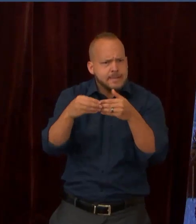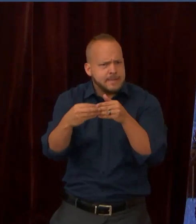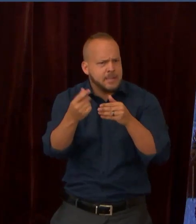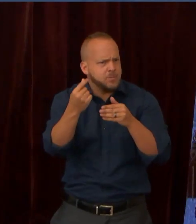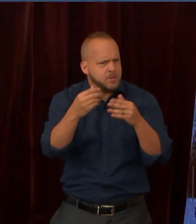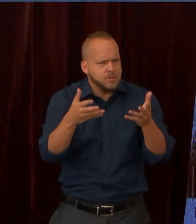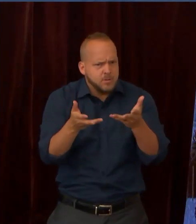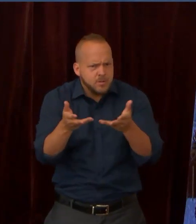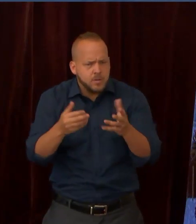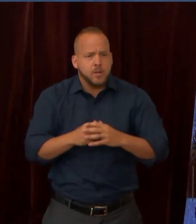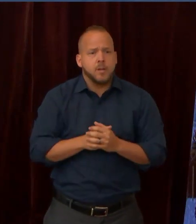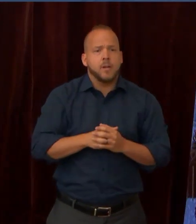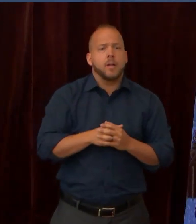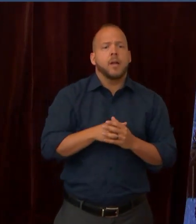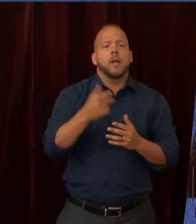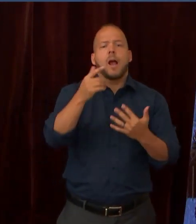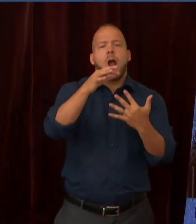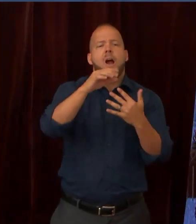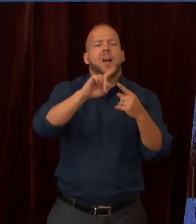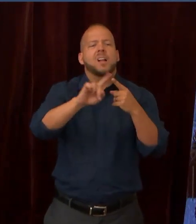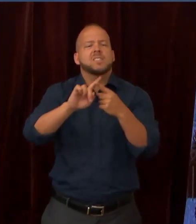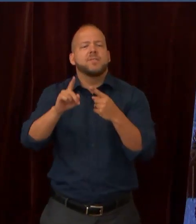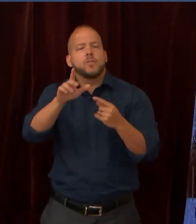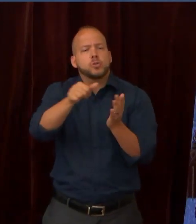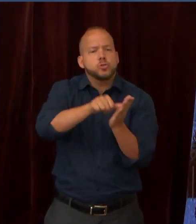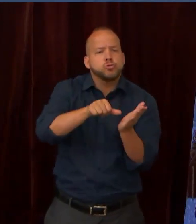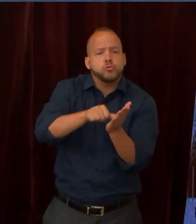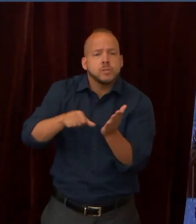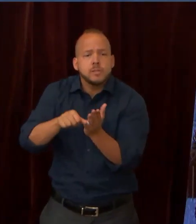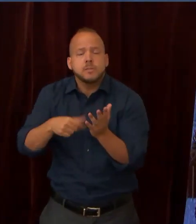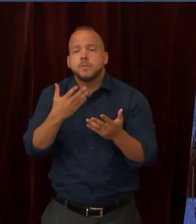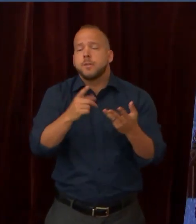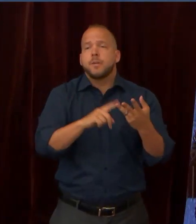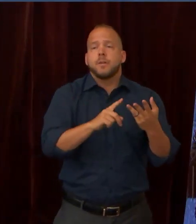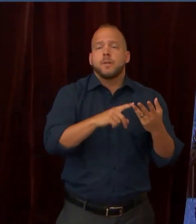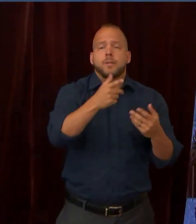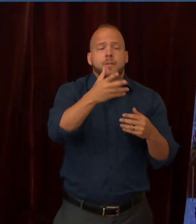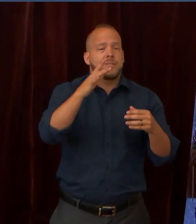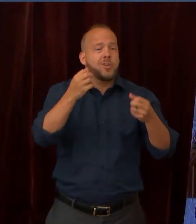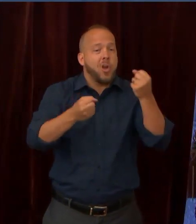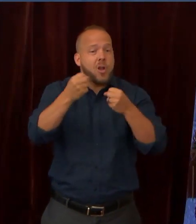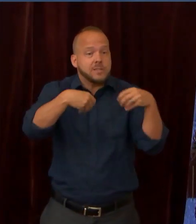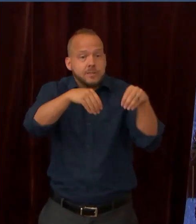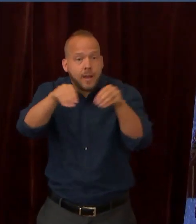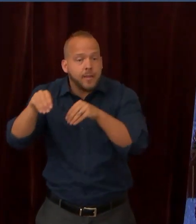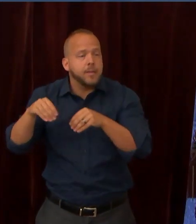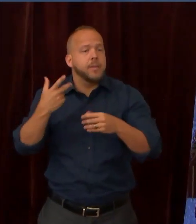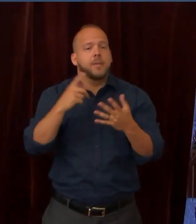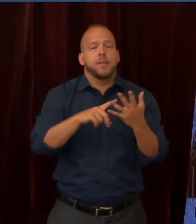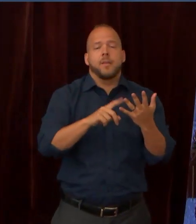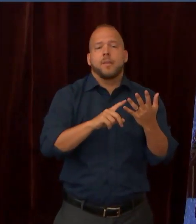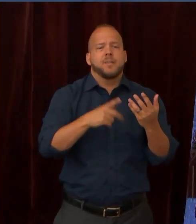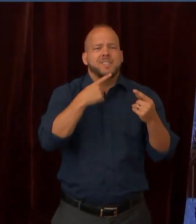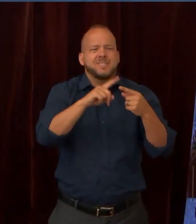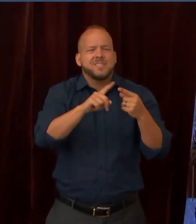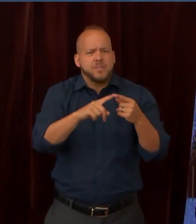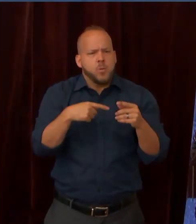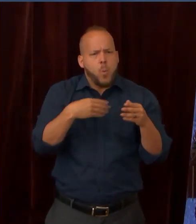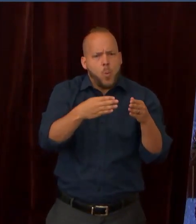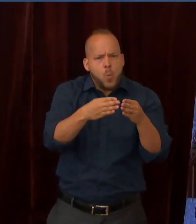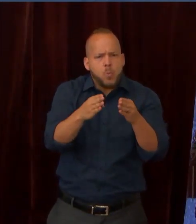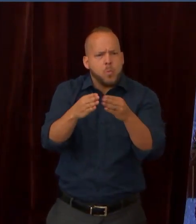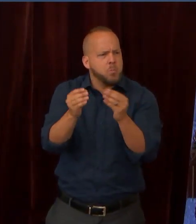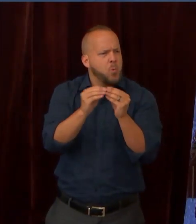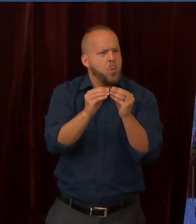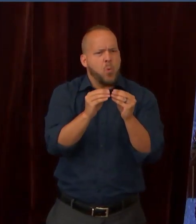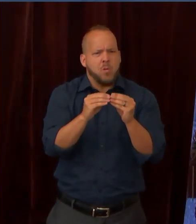we've had sometimes it's difficult to compare one state to another. If you really drill down, we may not